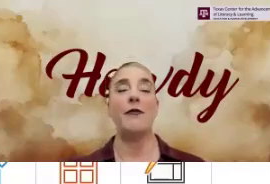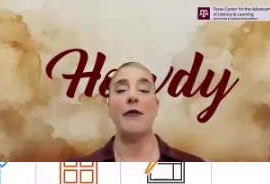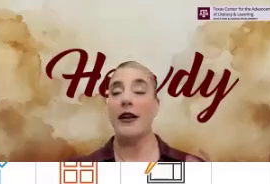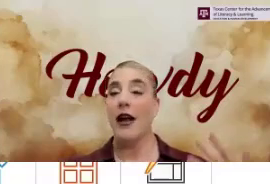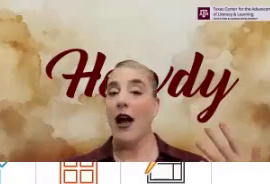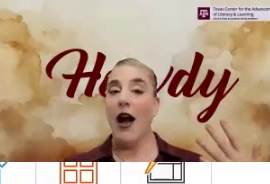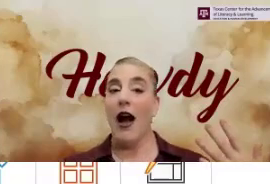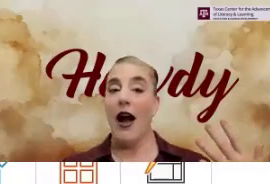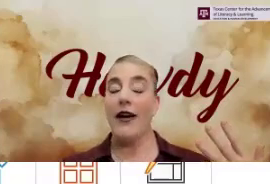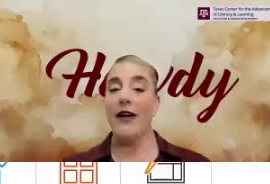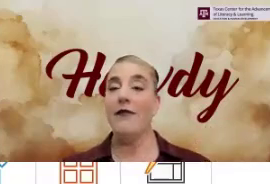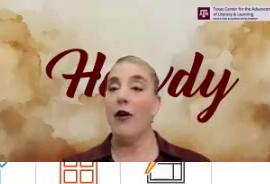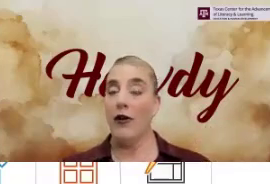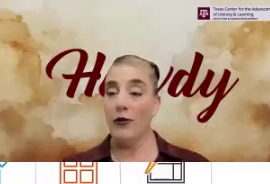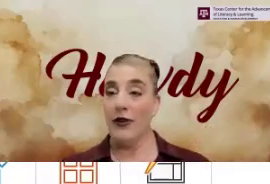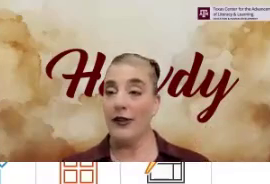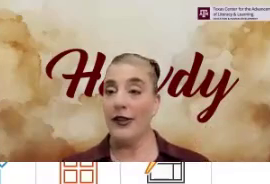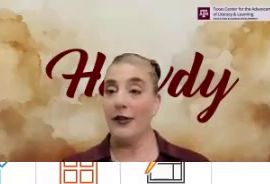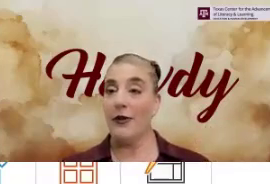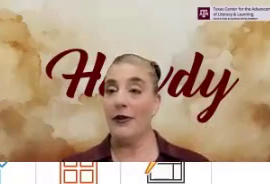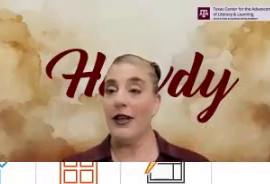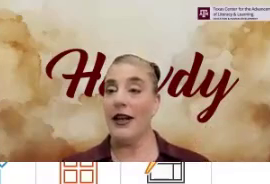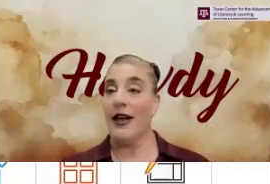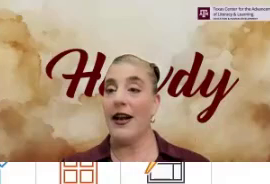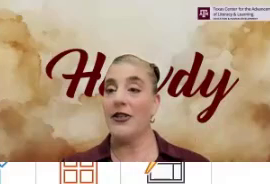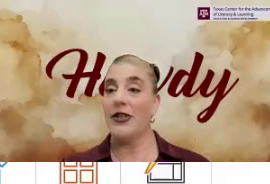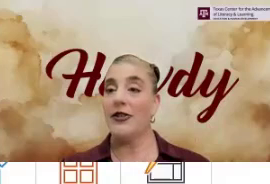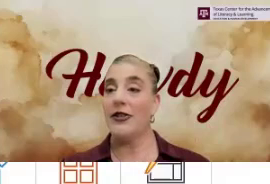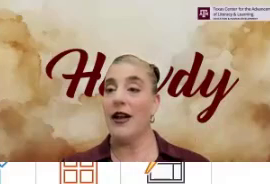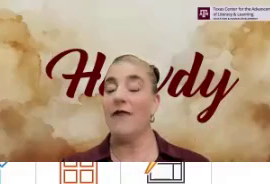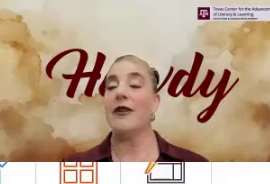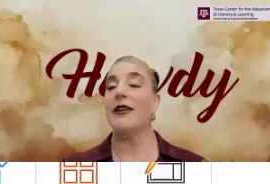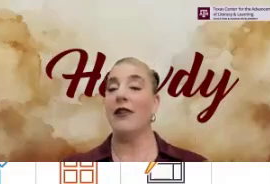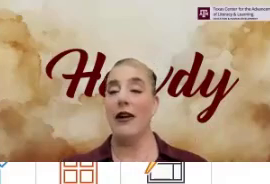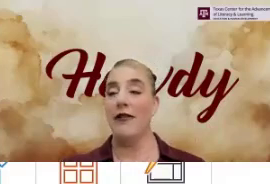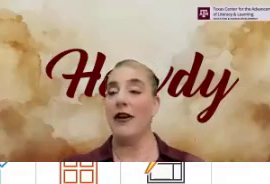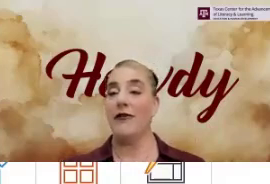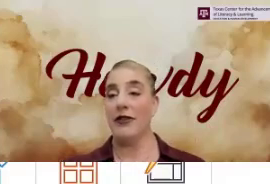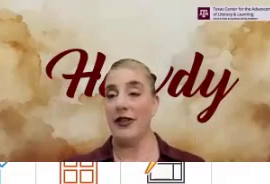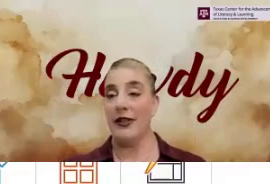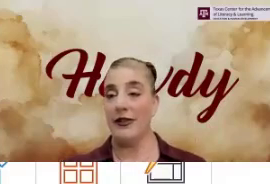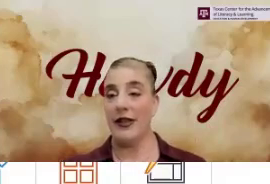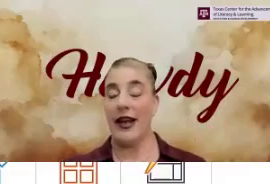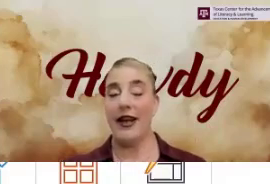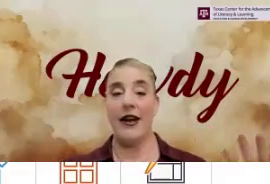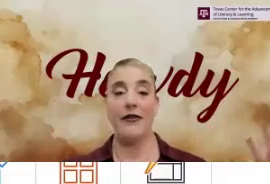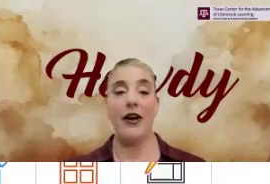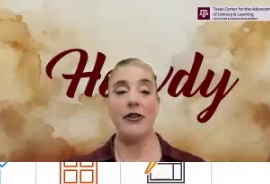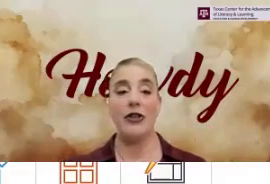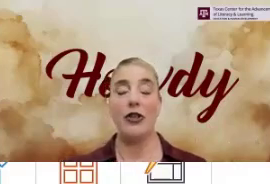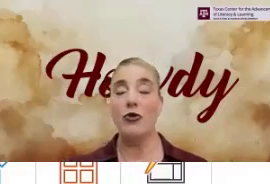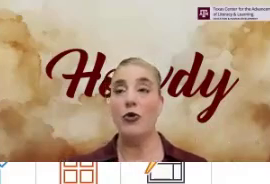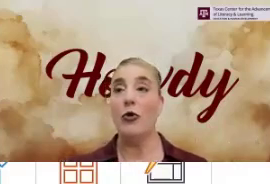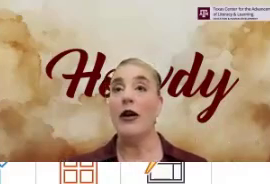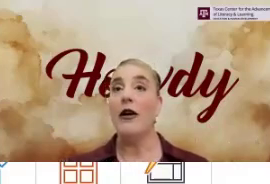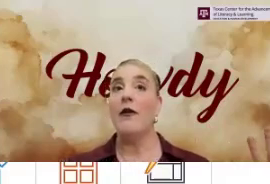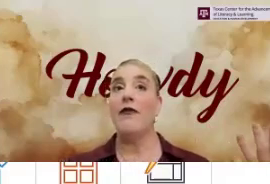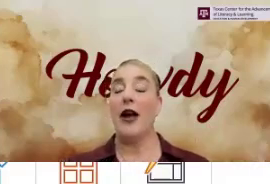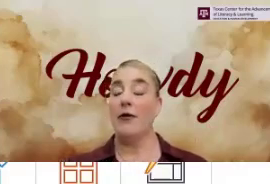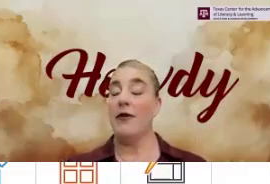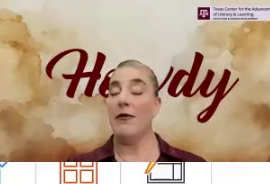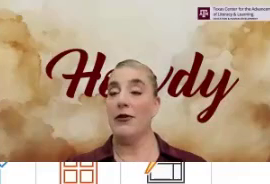happened. I was thinking about it. I got involved with accessibility, and I've been in love ever since. And I've got